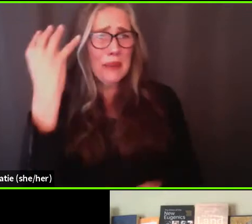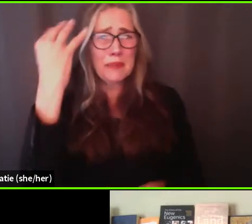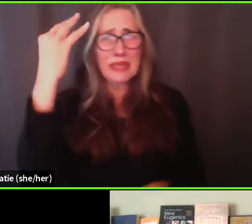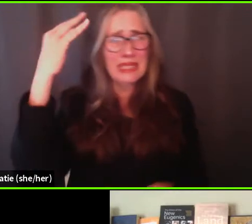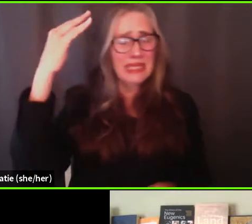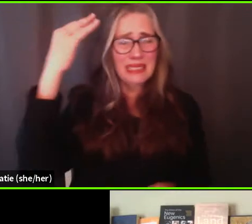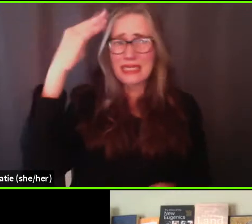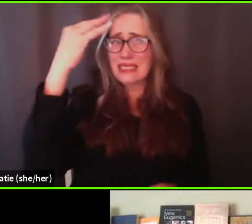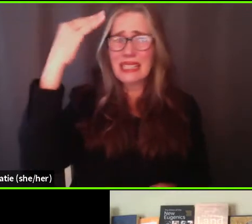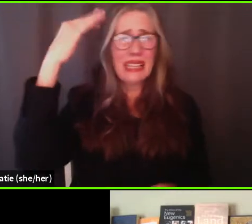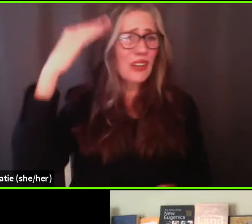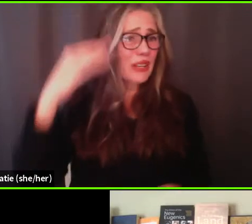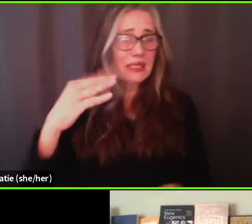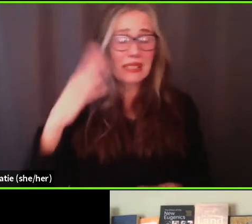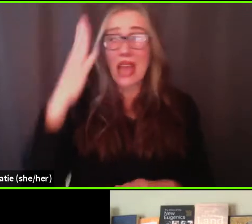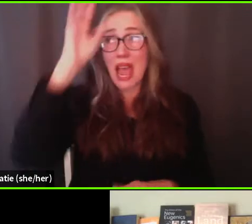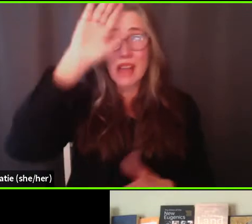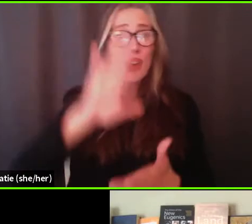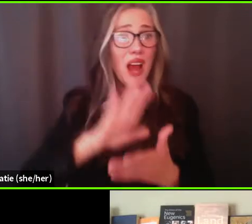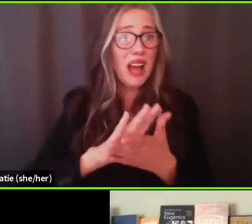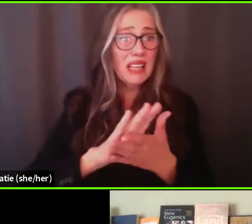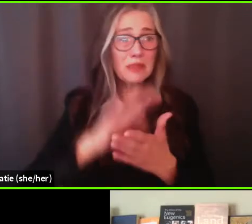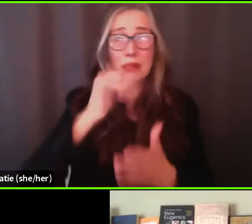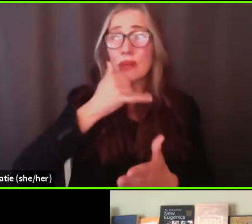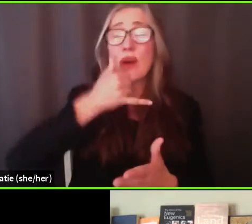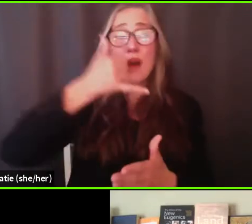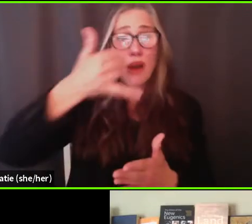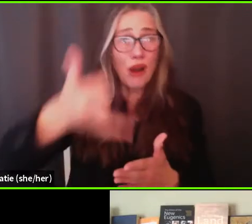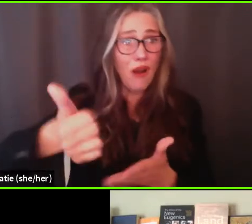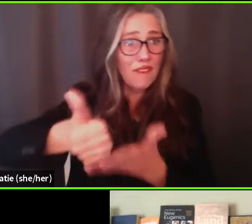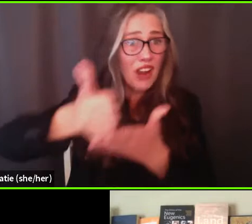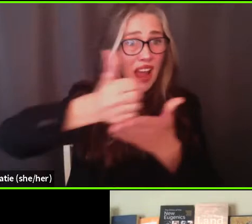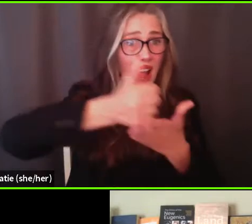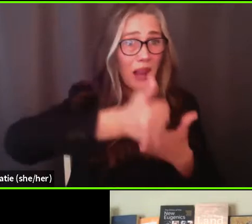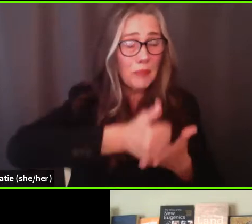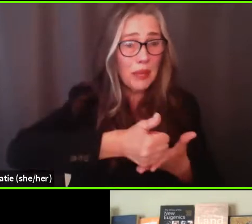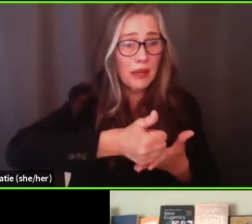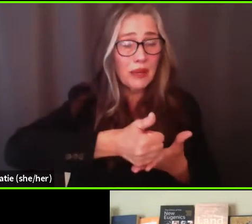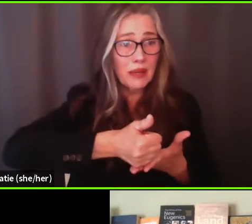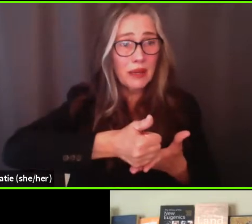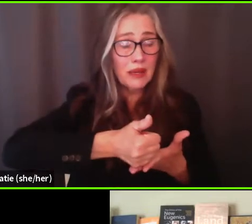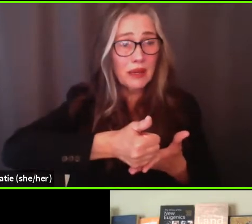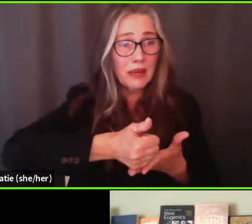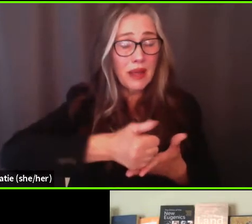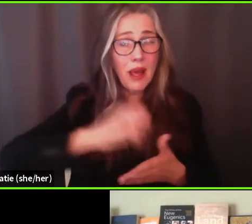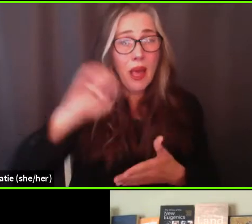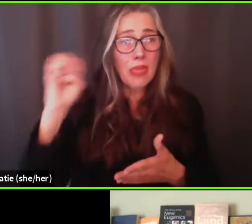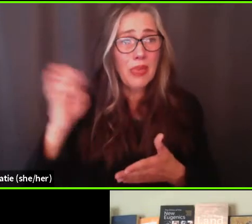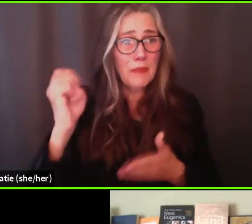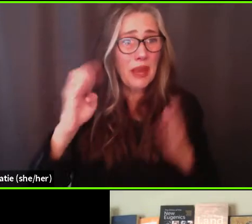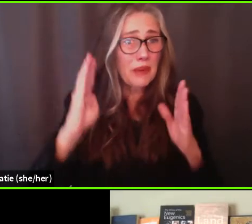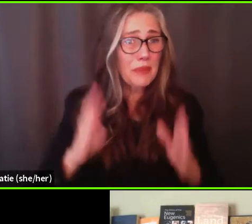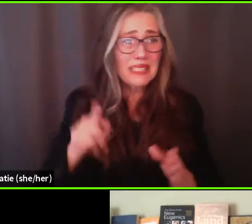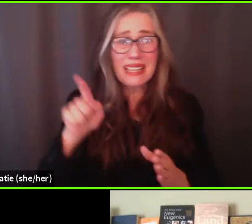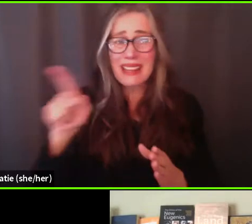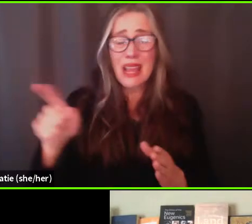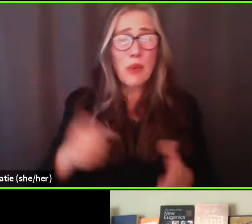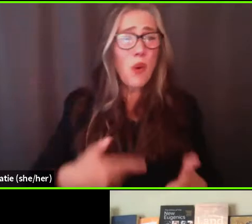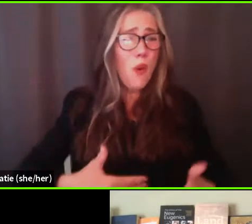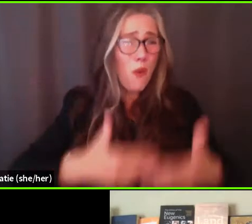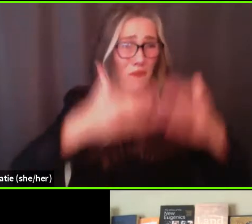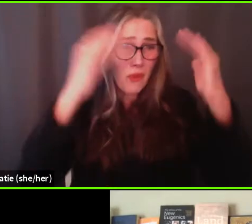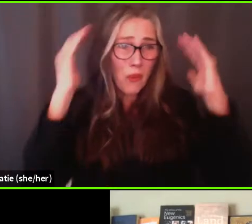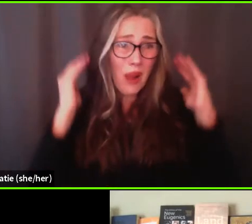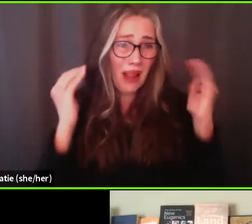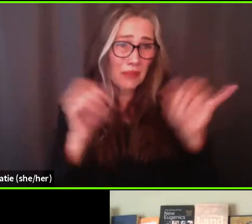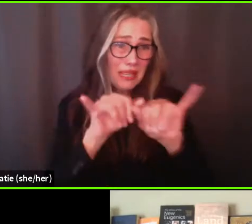for help the paramedics that came to the scene were dealing with an overwhelmed medical system